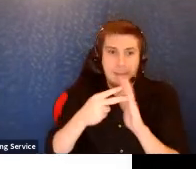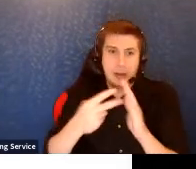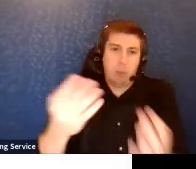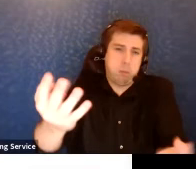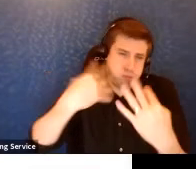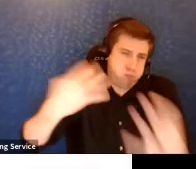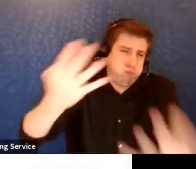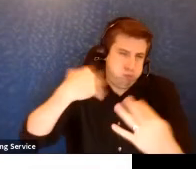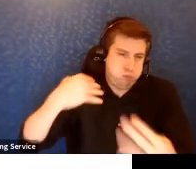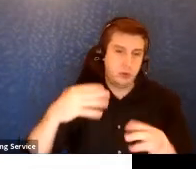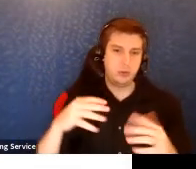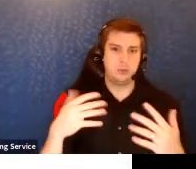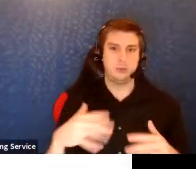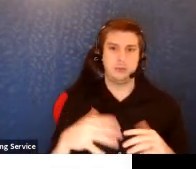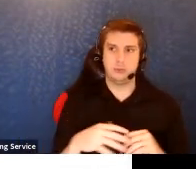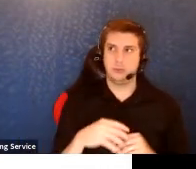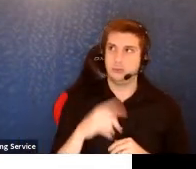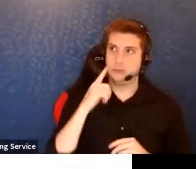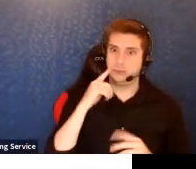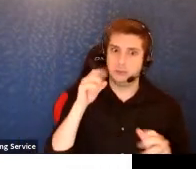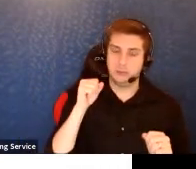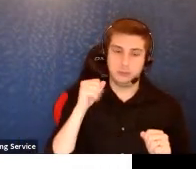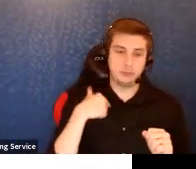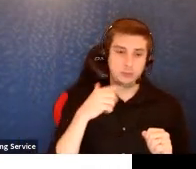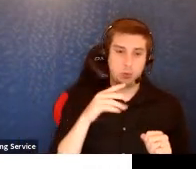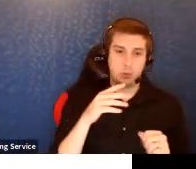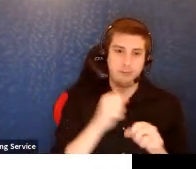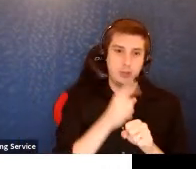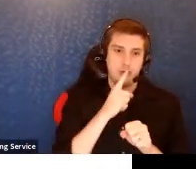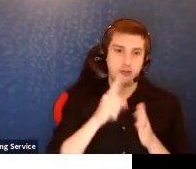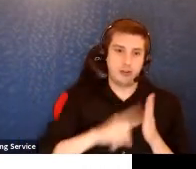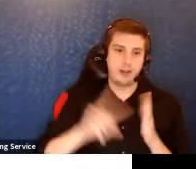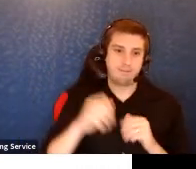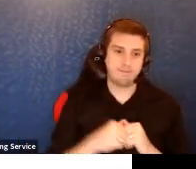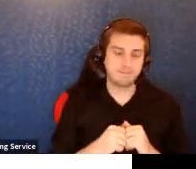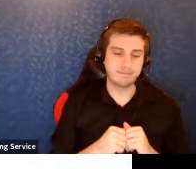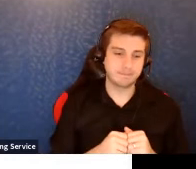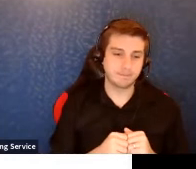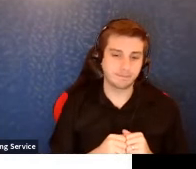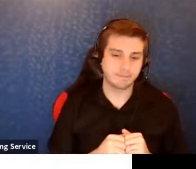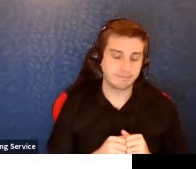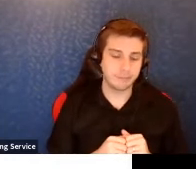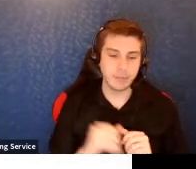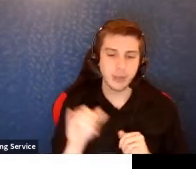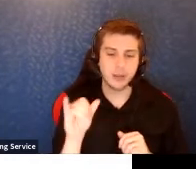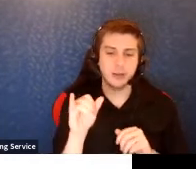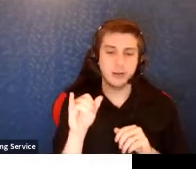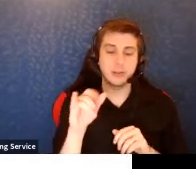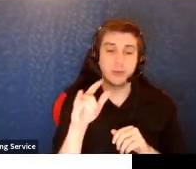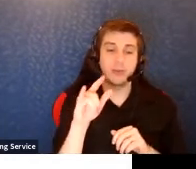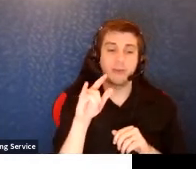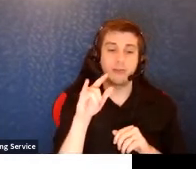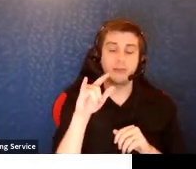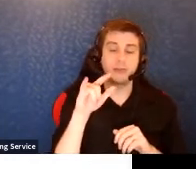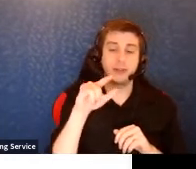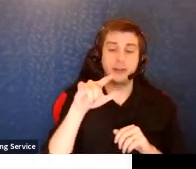attention when we fly at night. Now, flying in the cold. This is also something else to keep in mind.